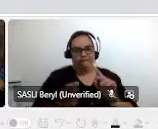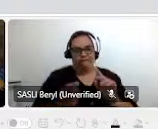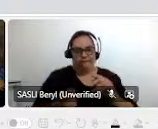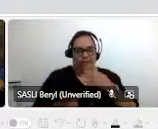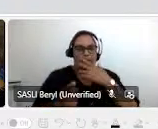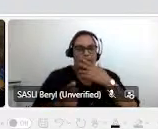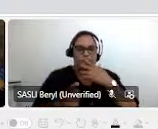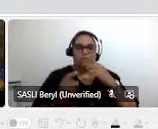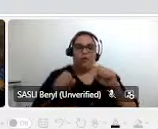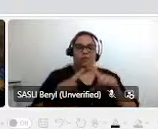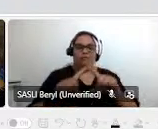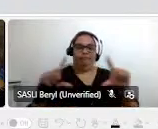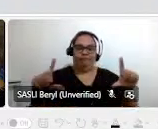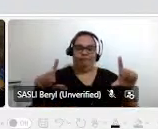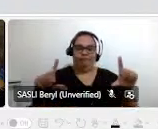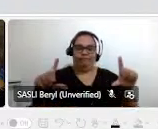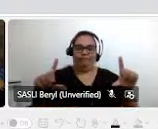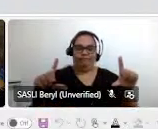on the flat screens.